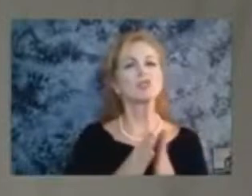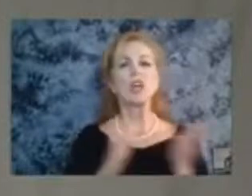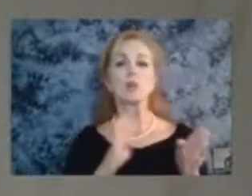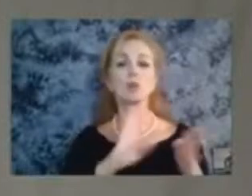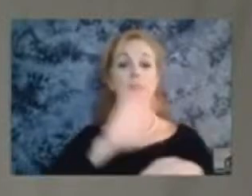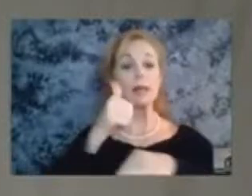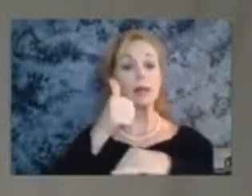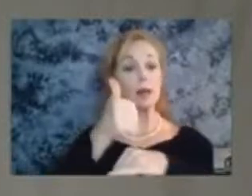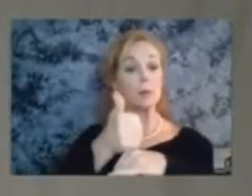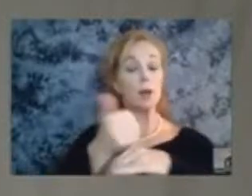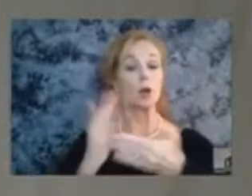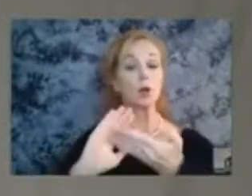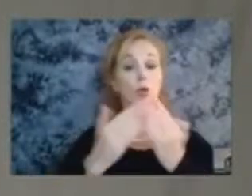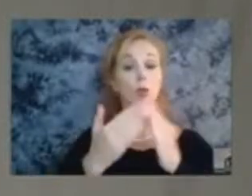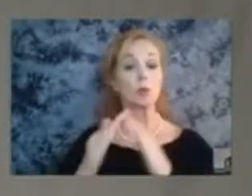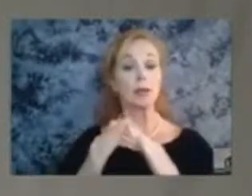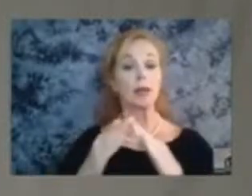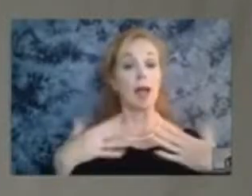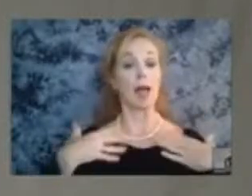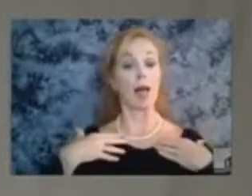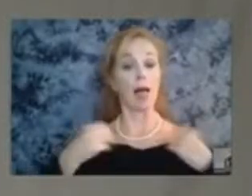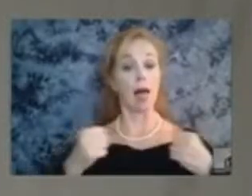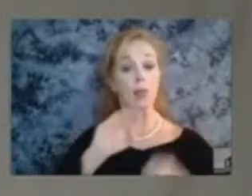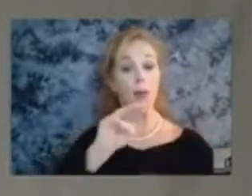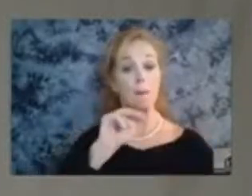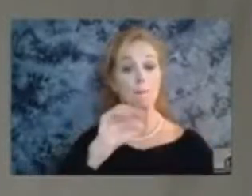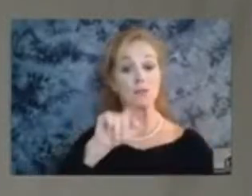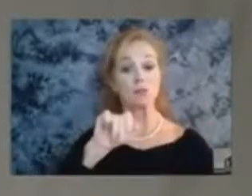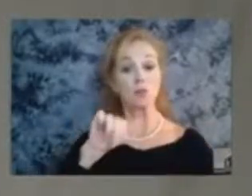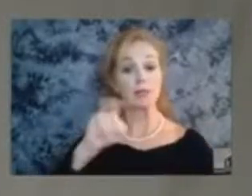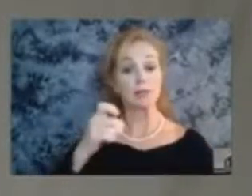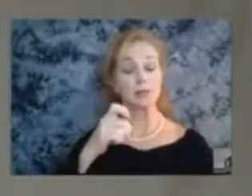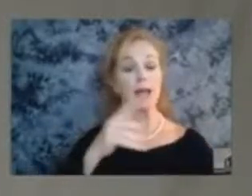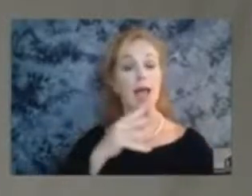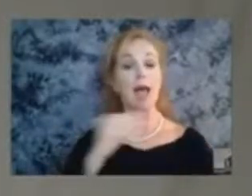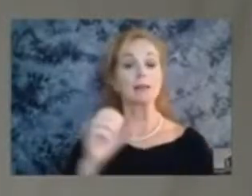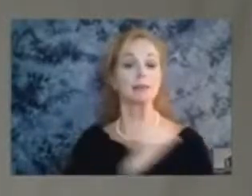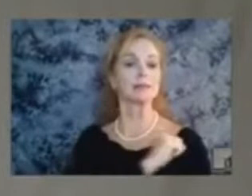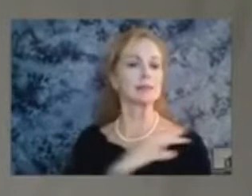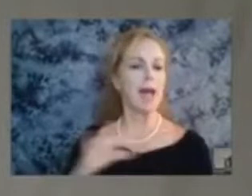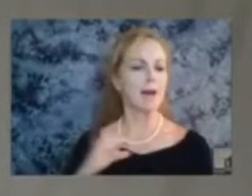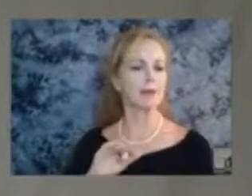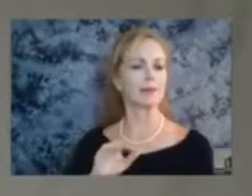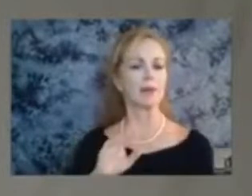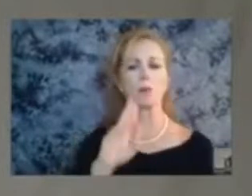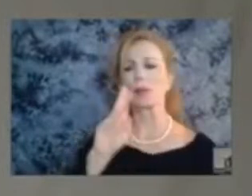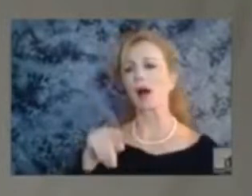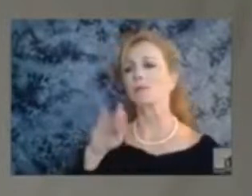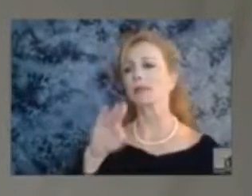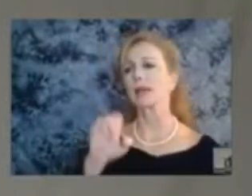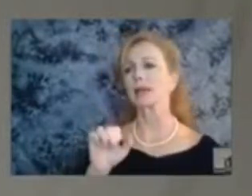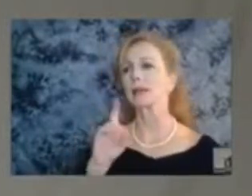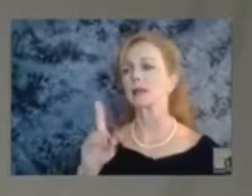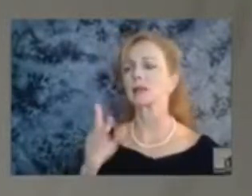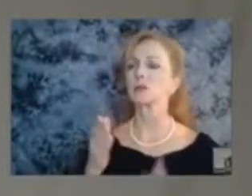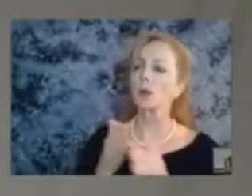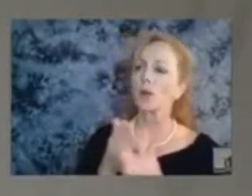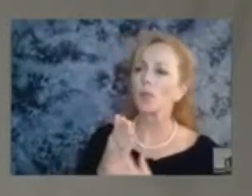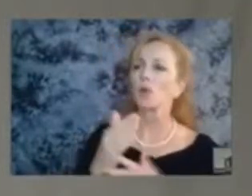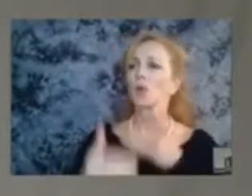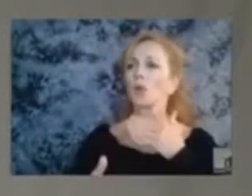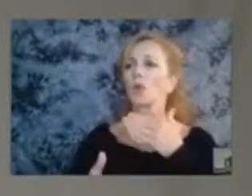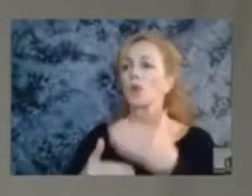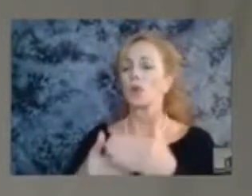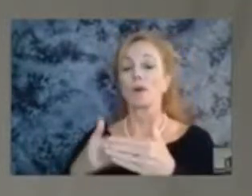about the community health metrics, talked about staffing that would be updated as we go through the